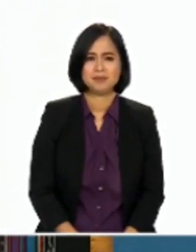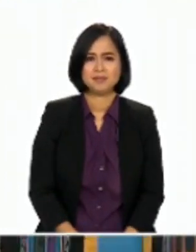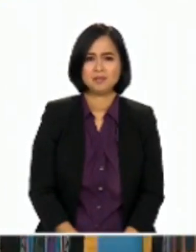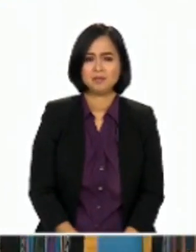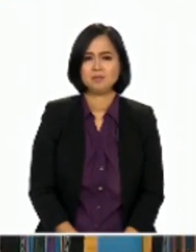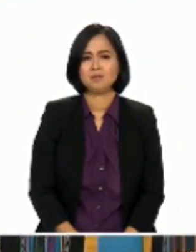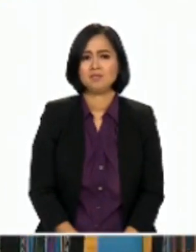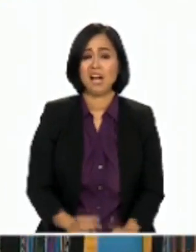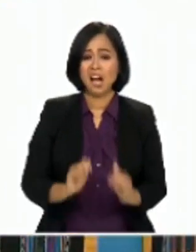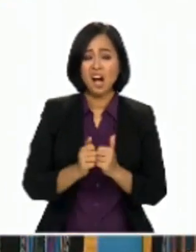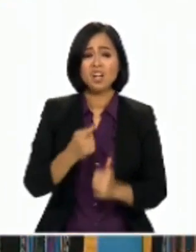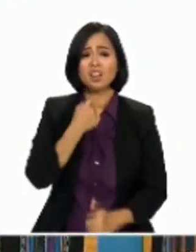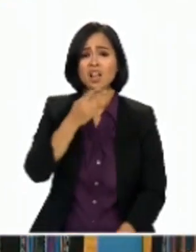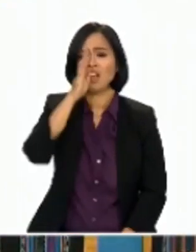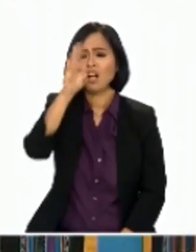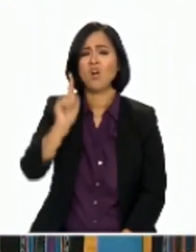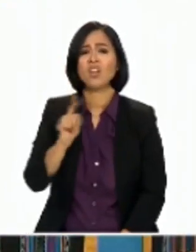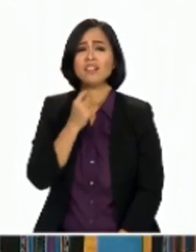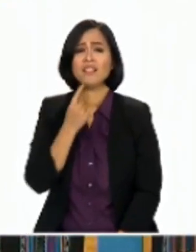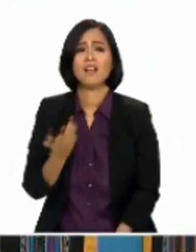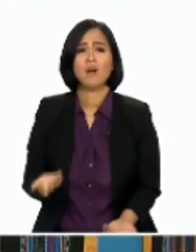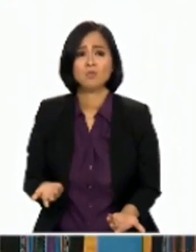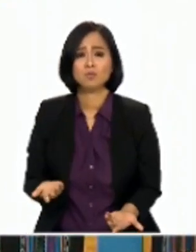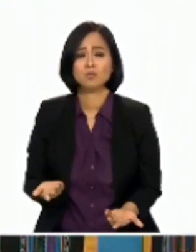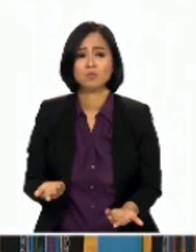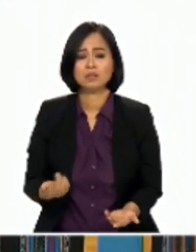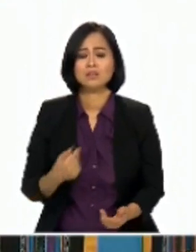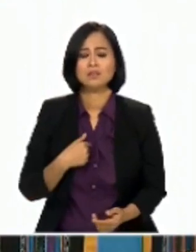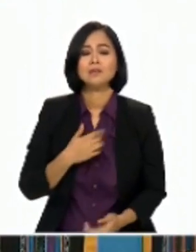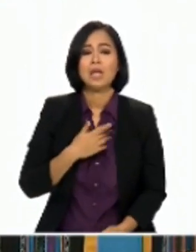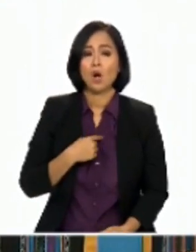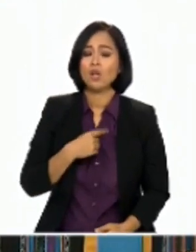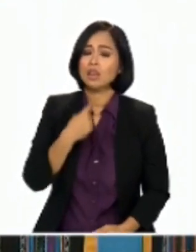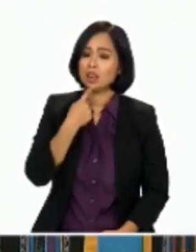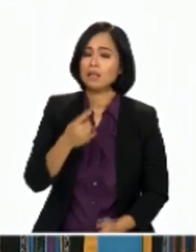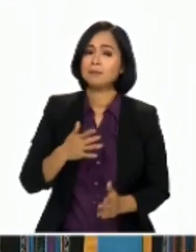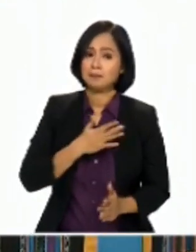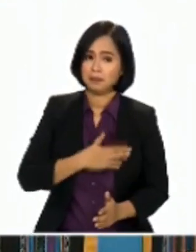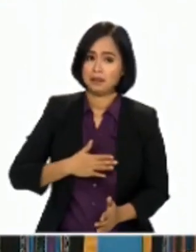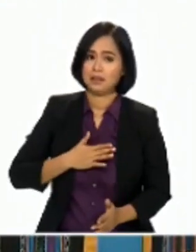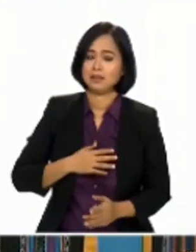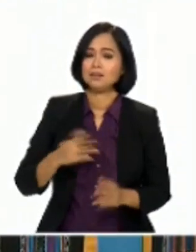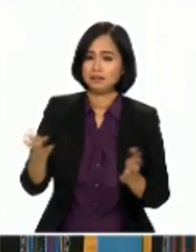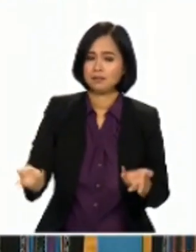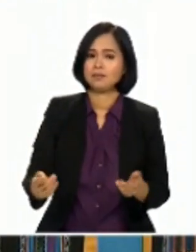Anong sabihin ko sa kanila? Kaya sinabi ko, let us do this mutually.